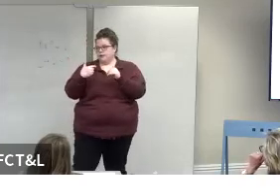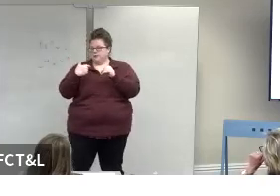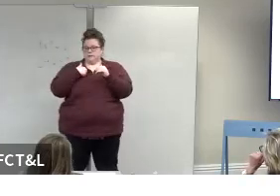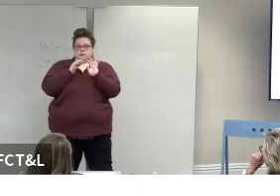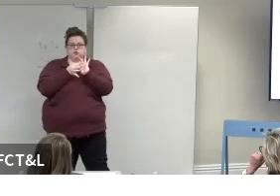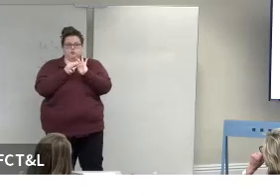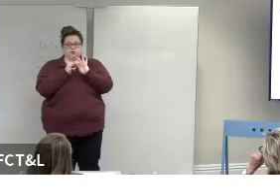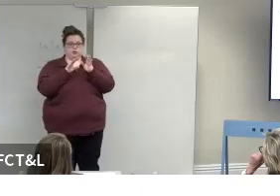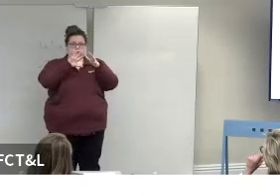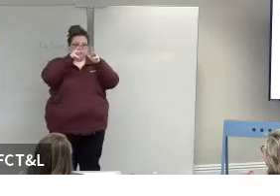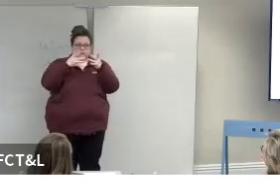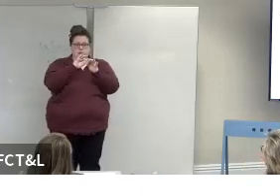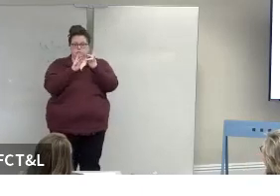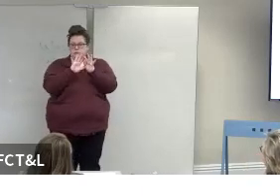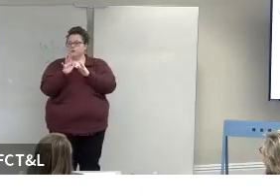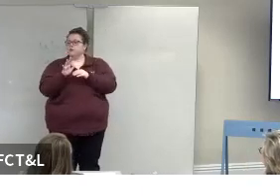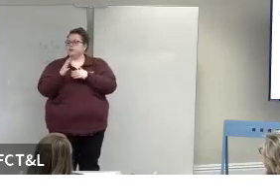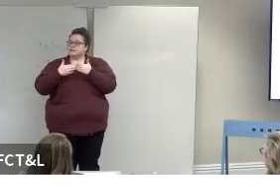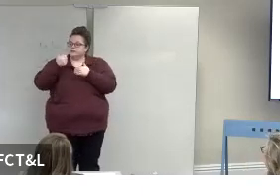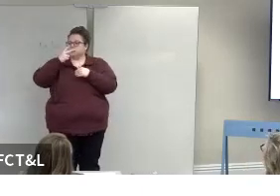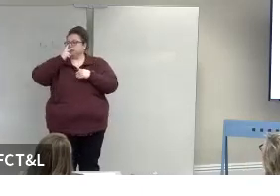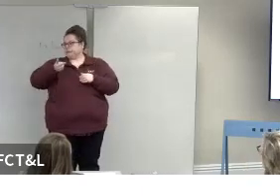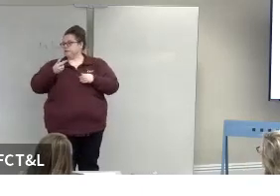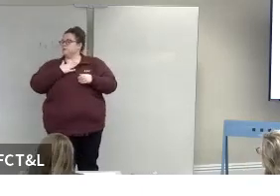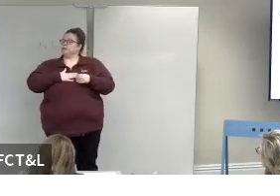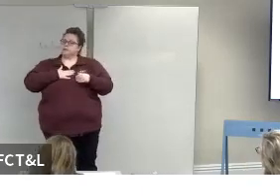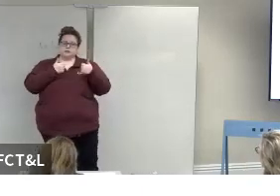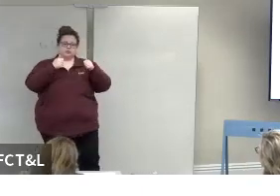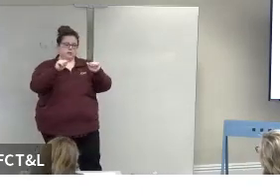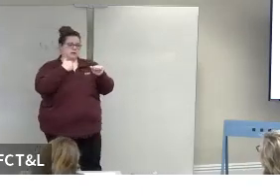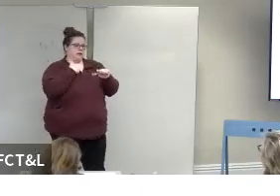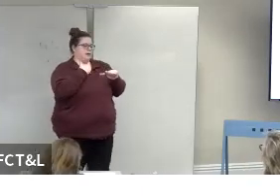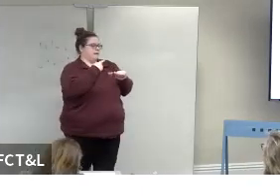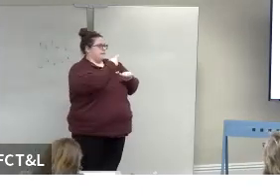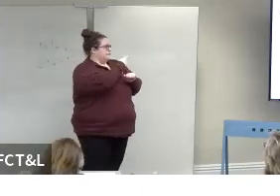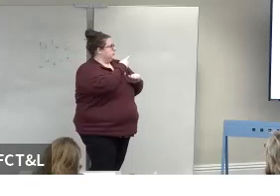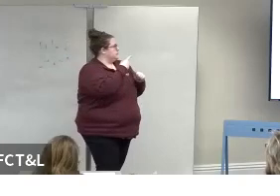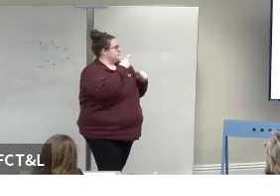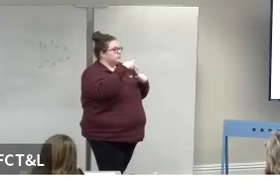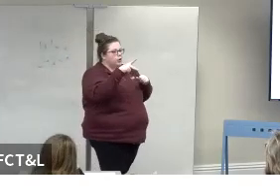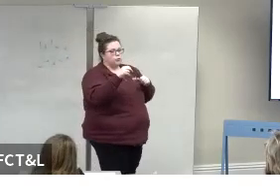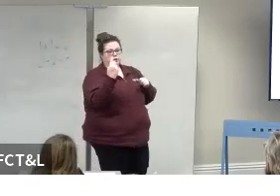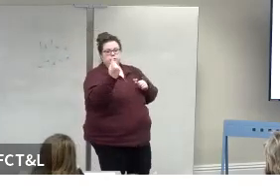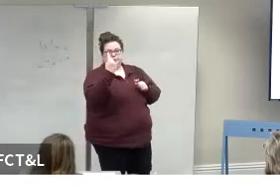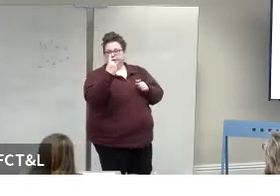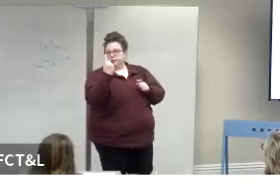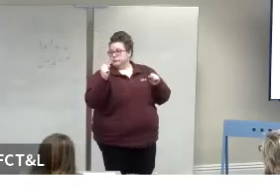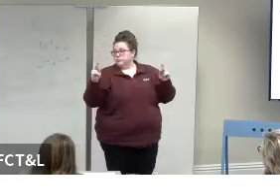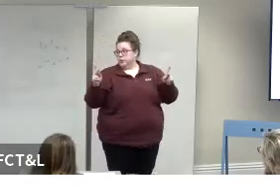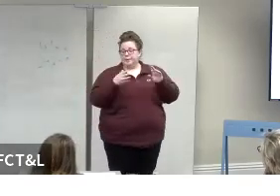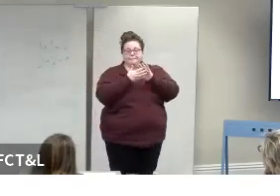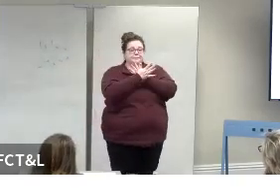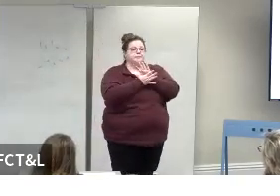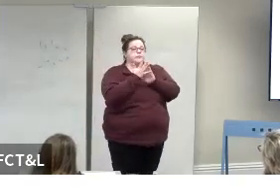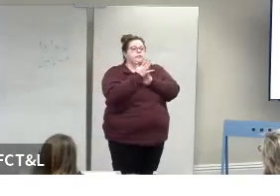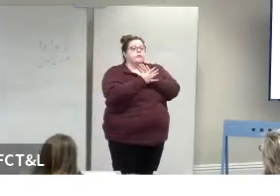it than the interpreter trying to manipulate all of that in the interpretation. So that visual aid is really